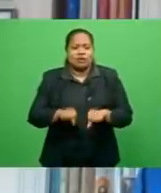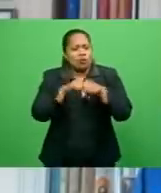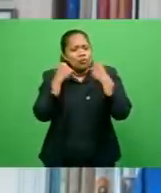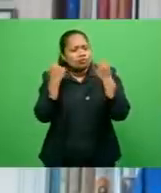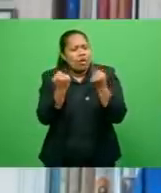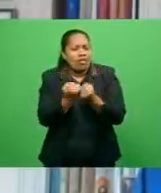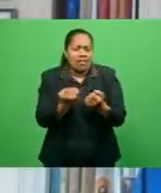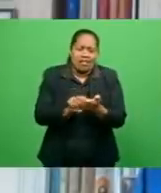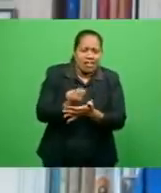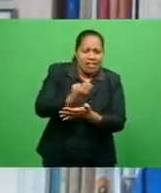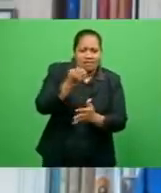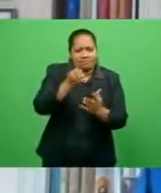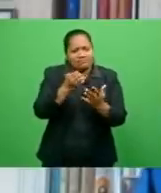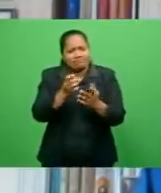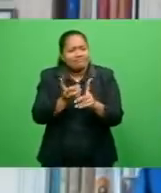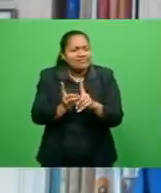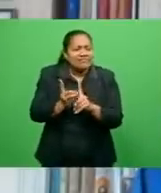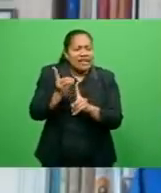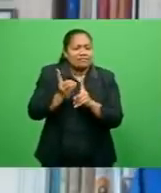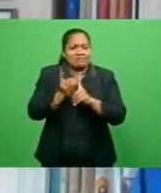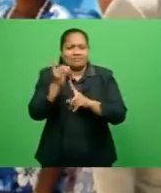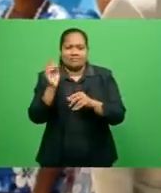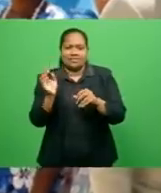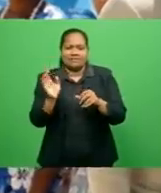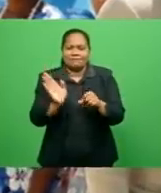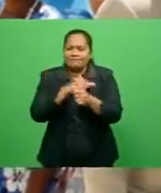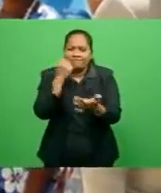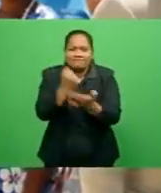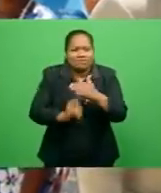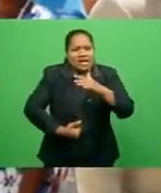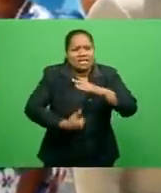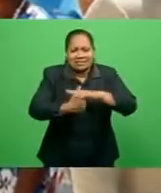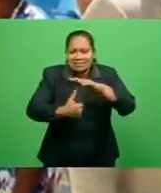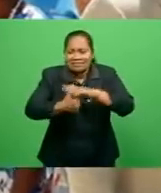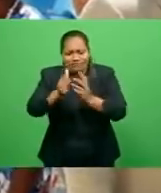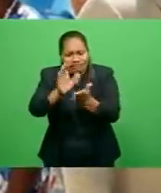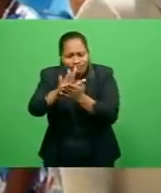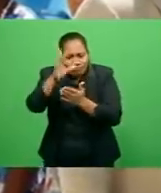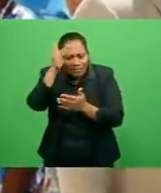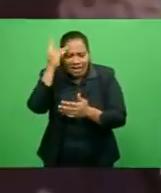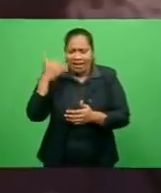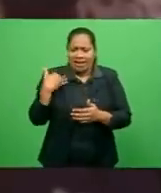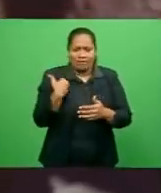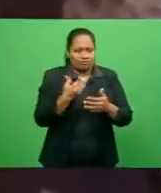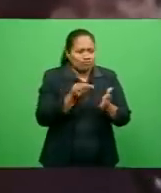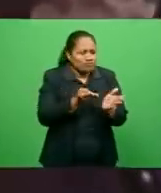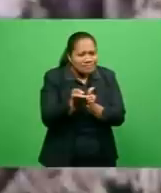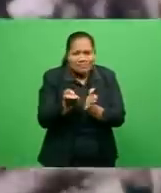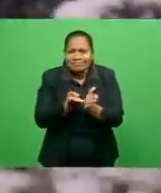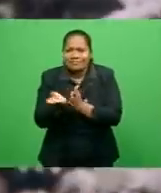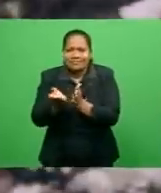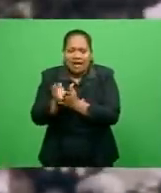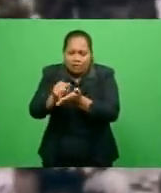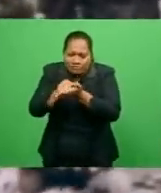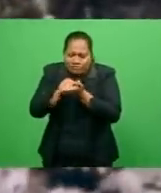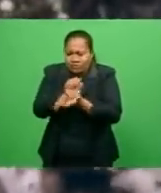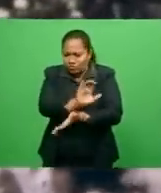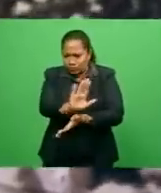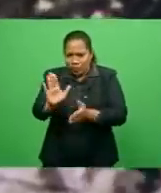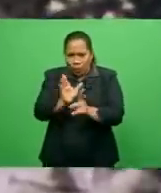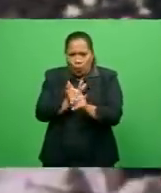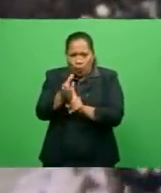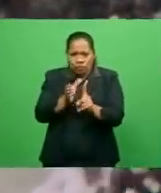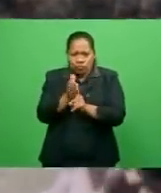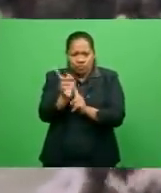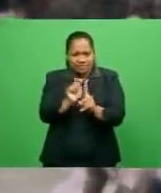economic development, in ensuring access to education and health services, and in preserving your culture,